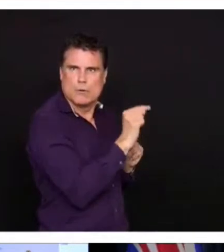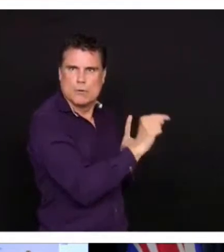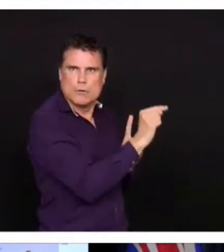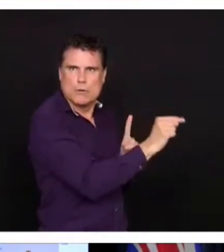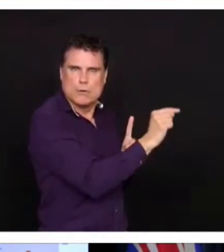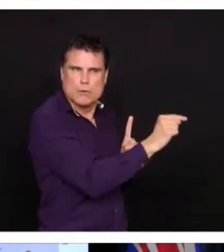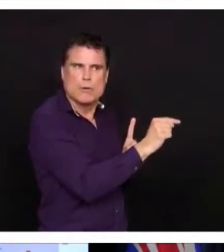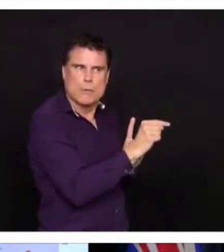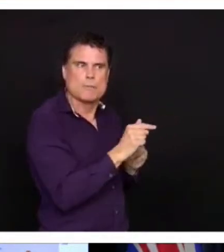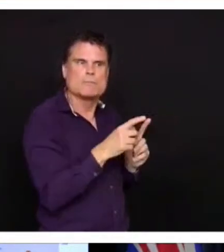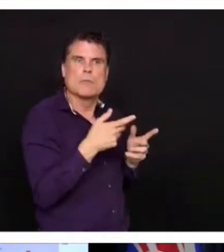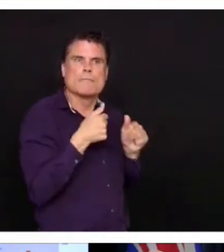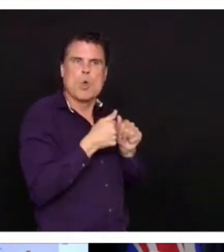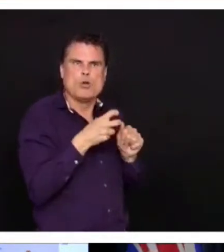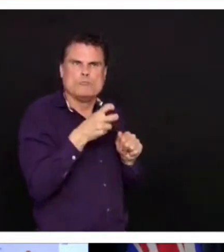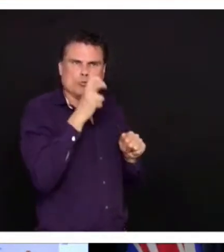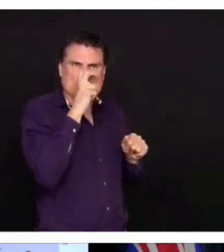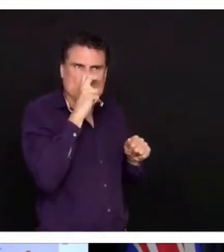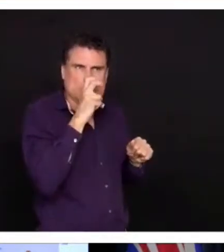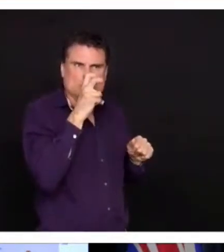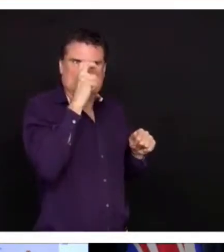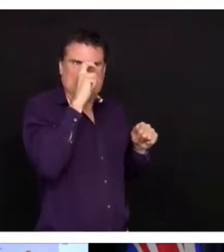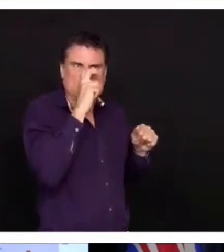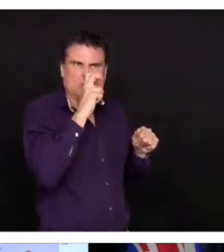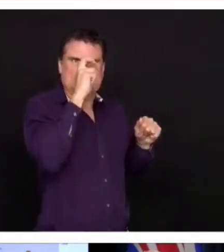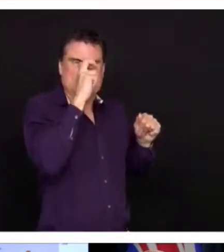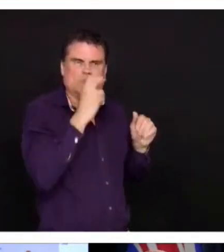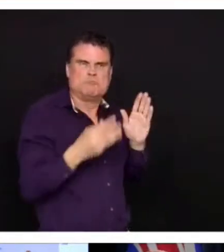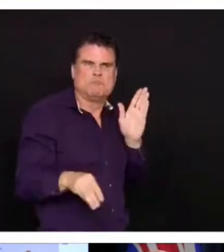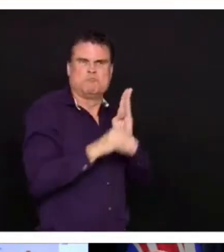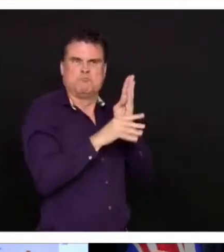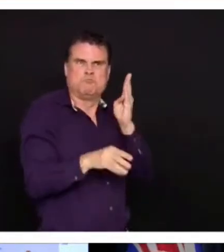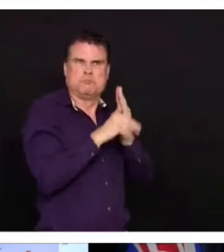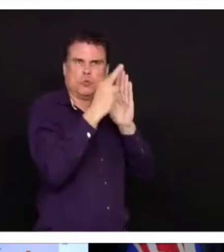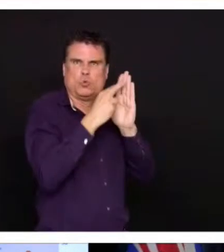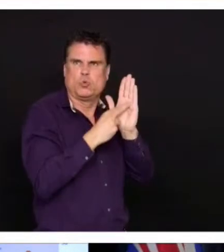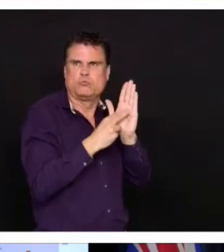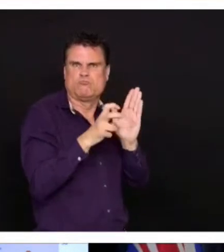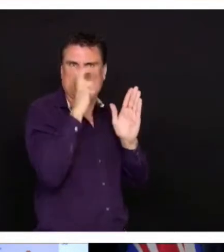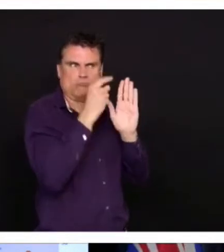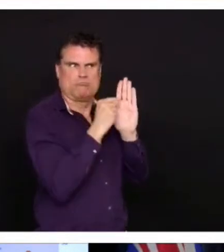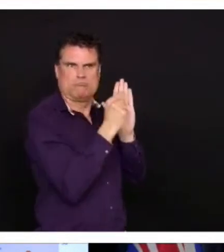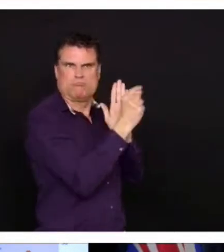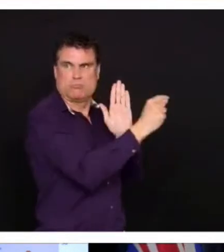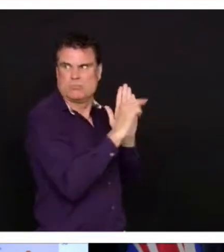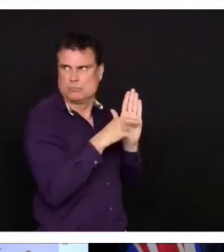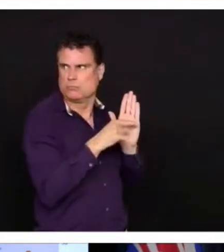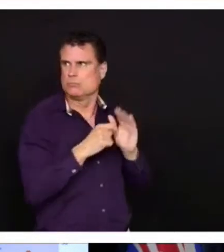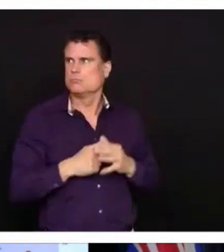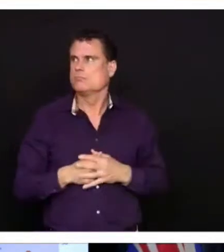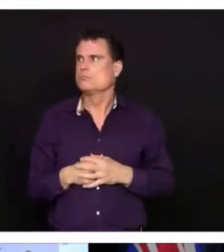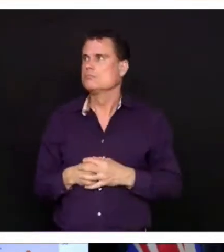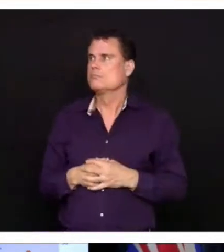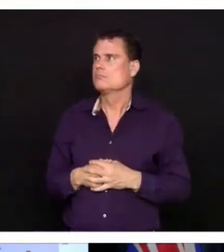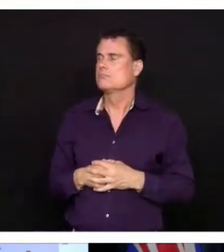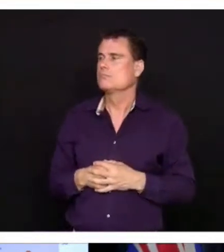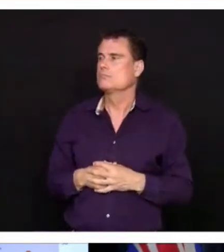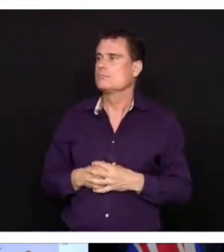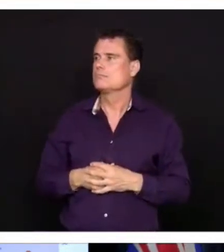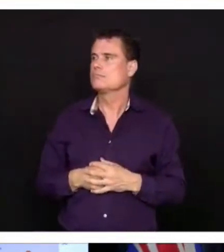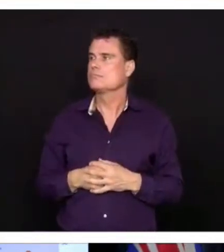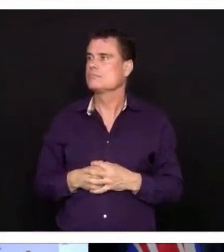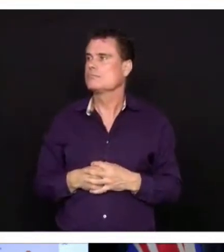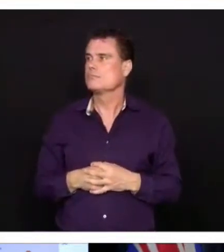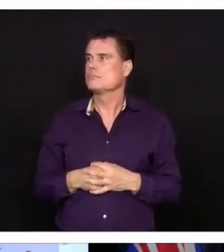This next slide is a really interesting one. It's some of the modeling that we've been doing at the BC CDC and with UBC and Simon